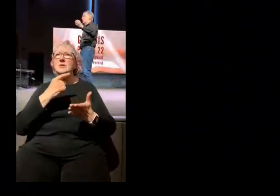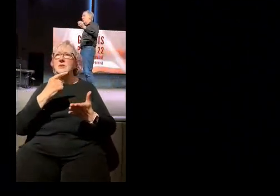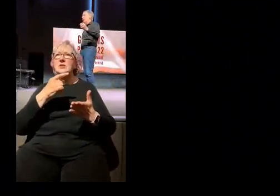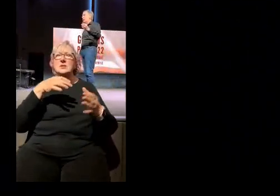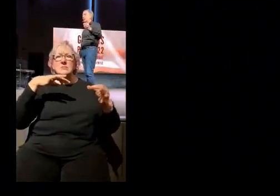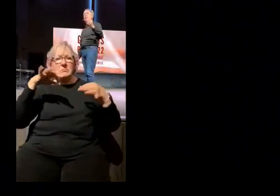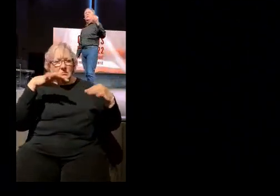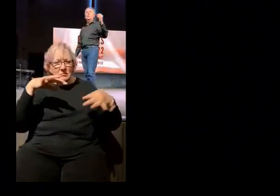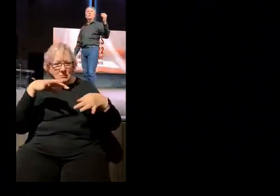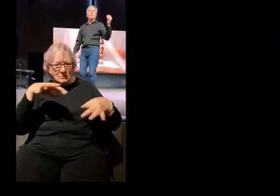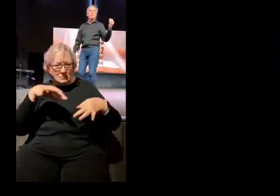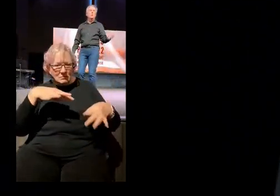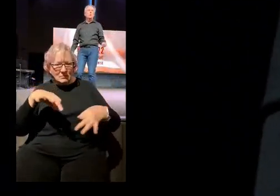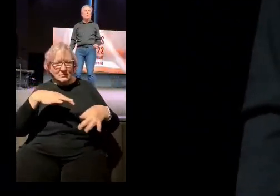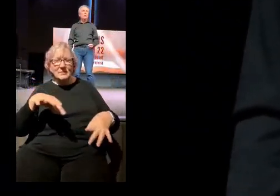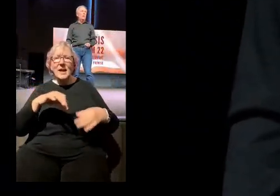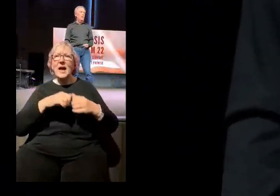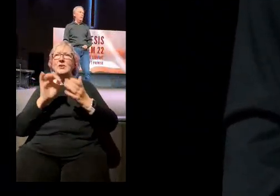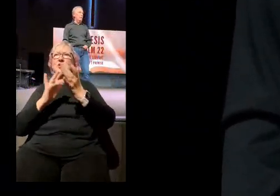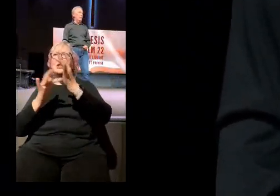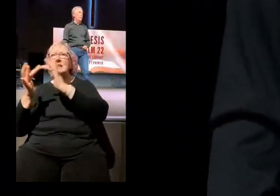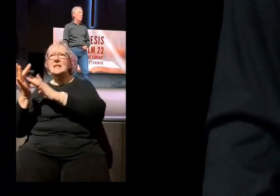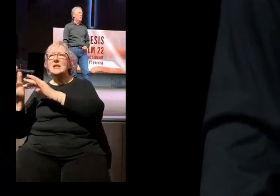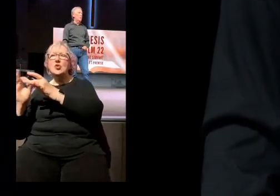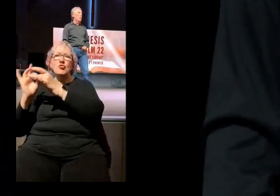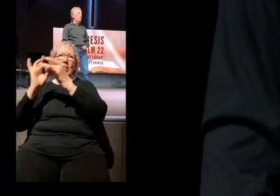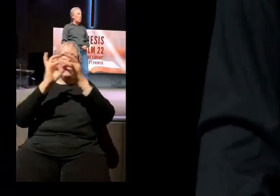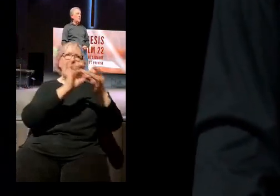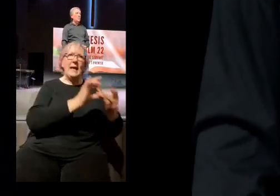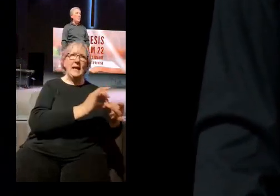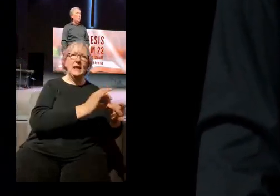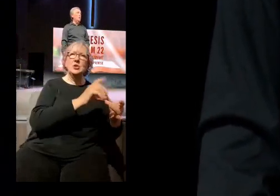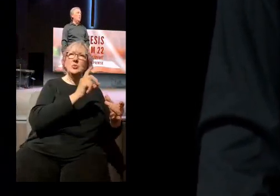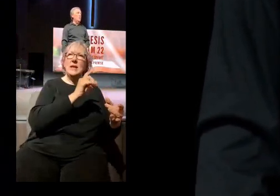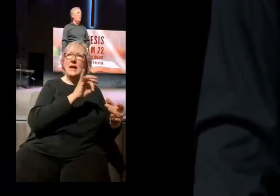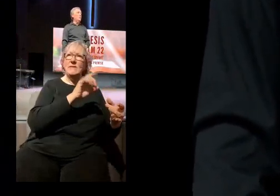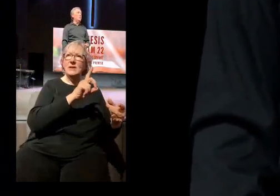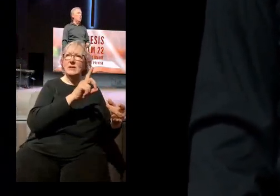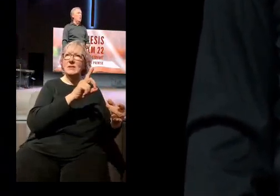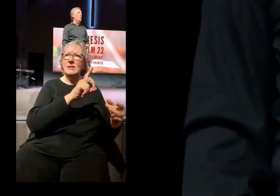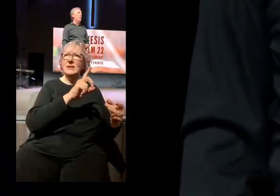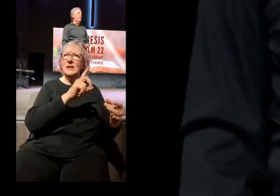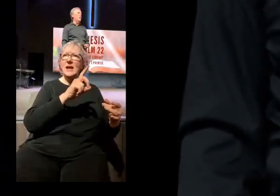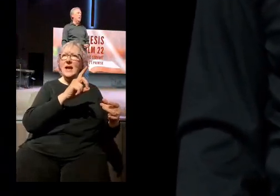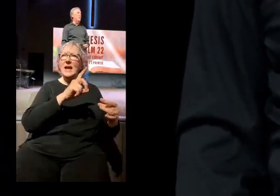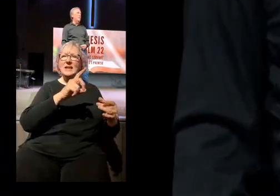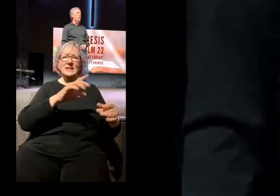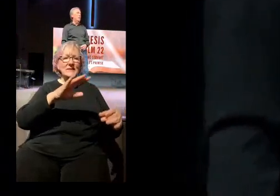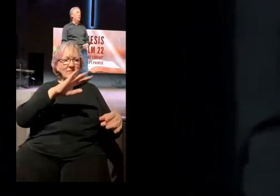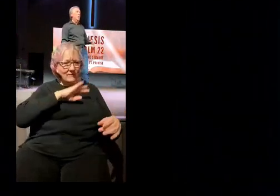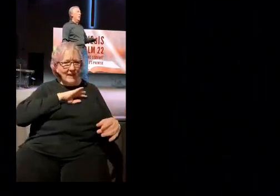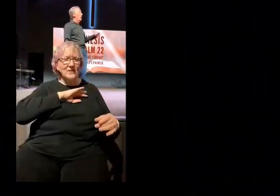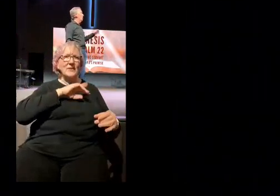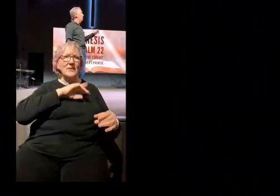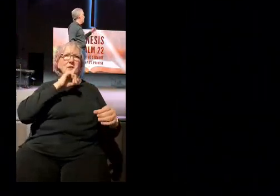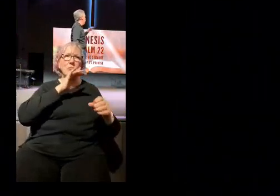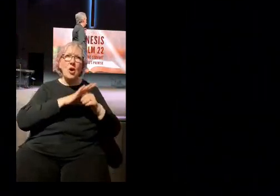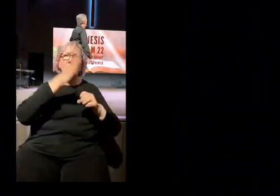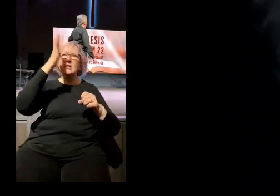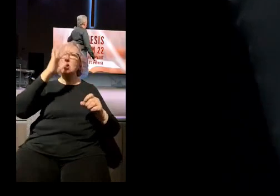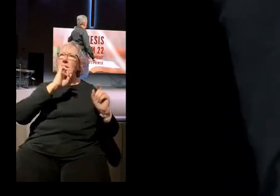related to David. That he was the fulfillment of a promise that God gave to David. Jesus